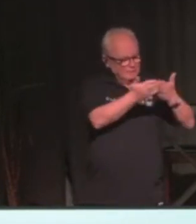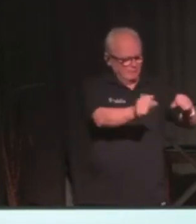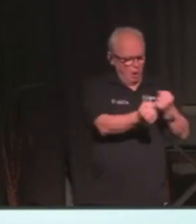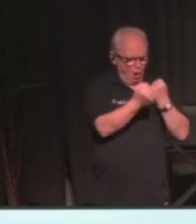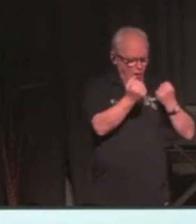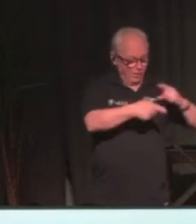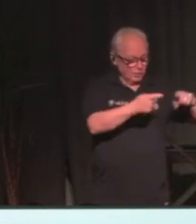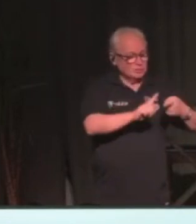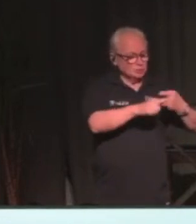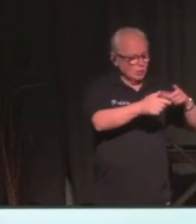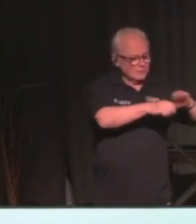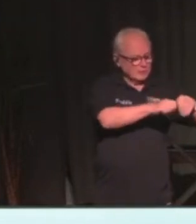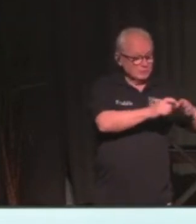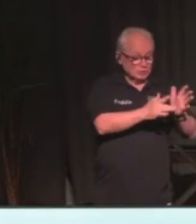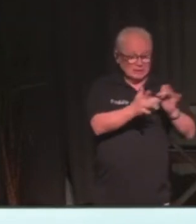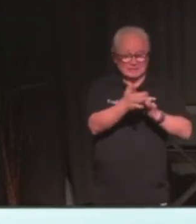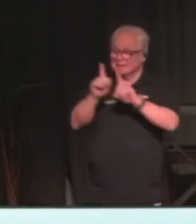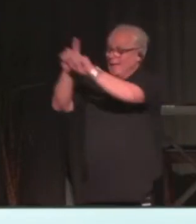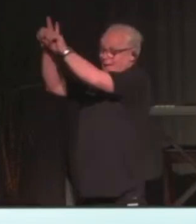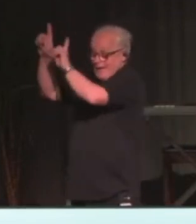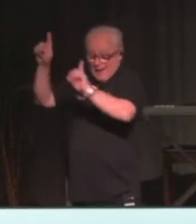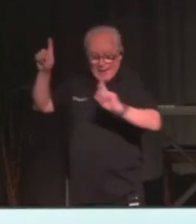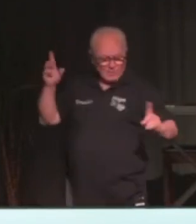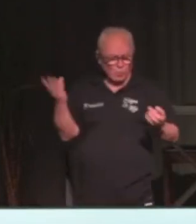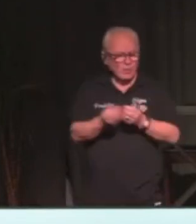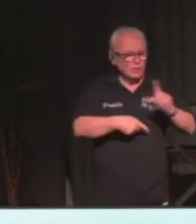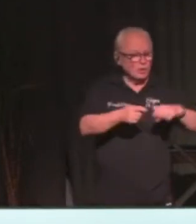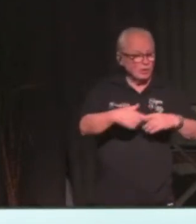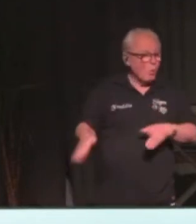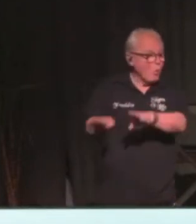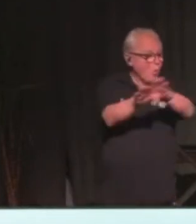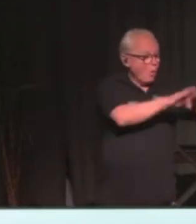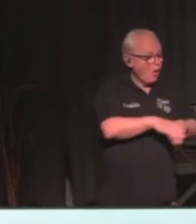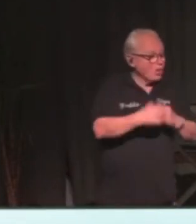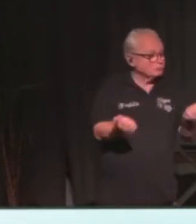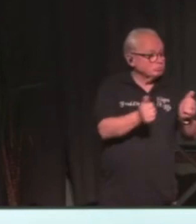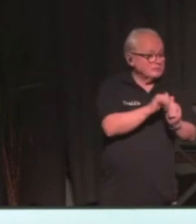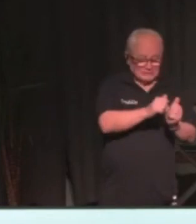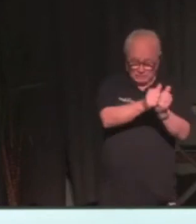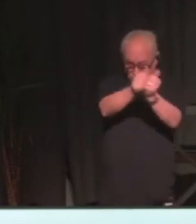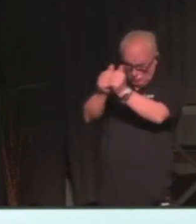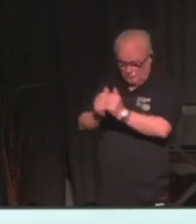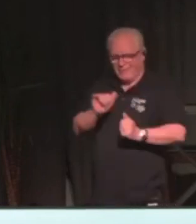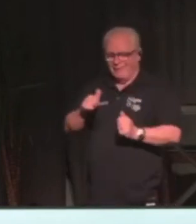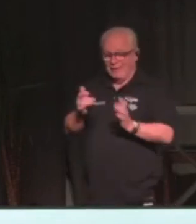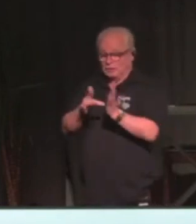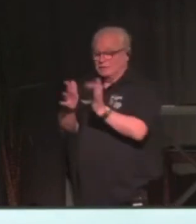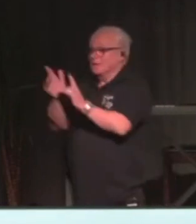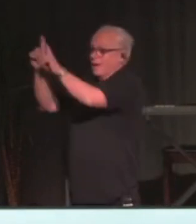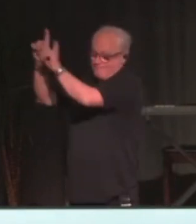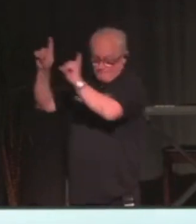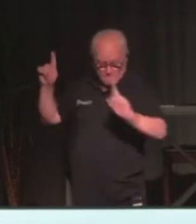Okay? Jesus came with authority. Would you all agree that? So he came with authority. And it's only